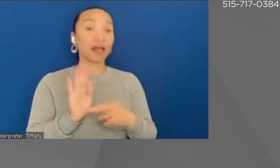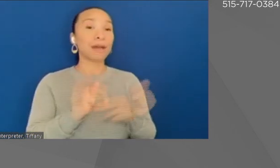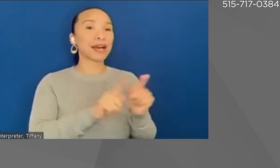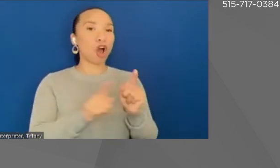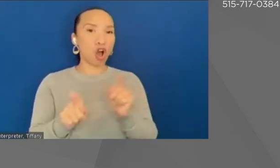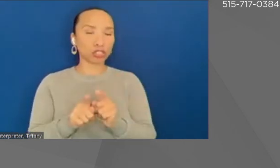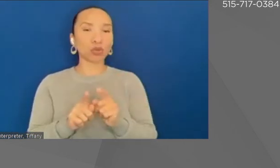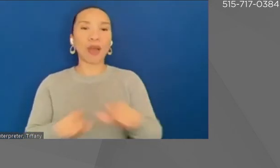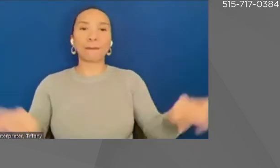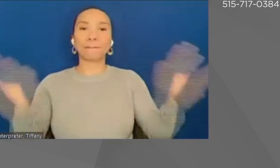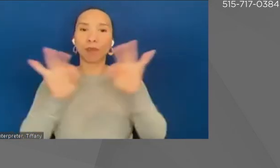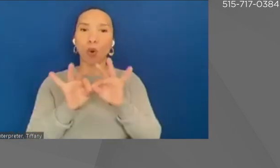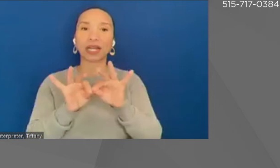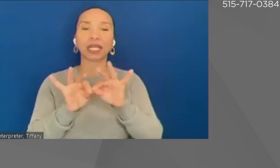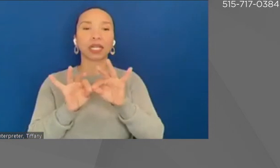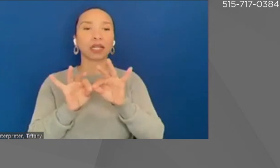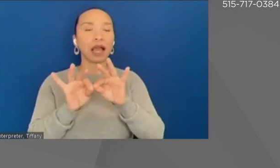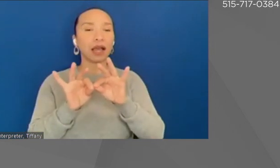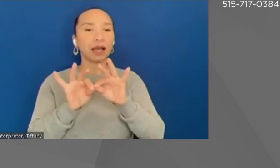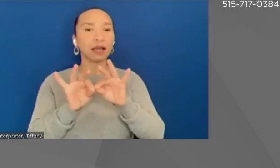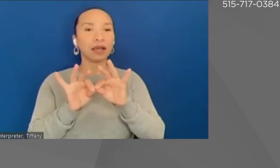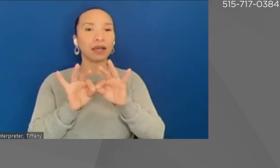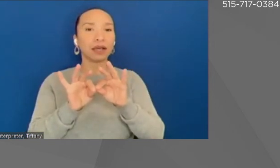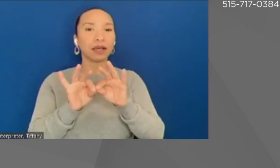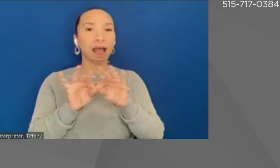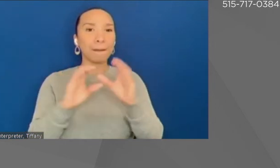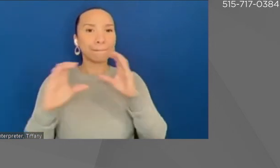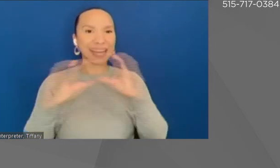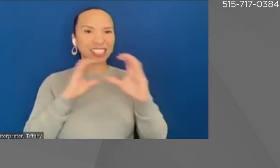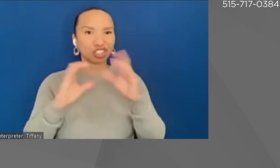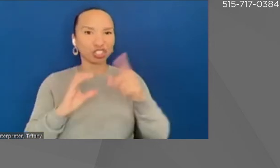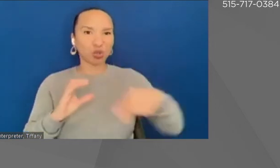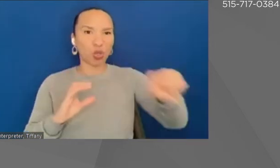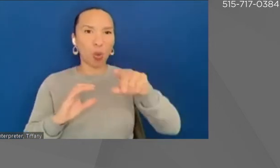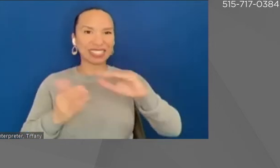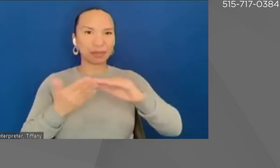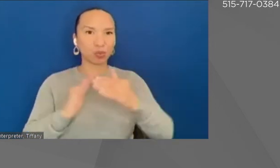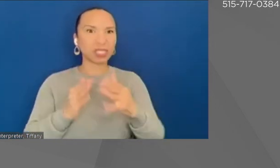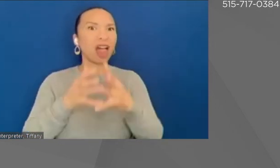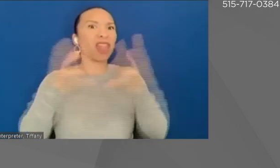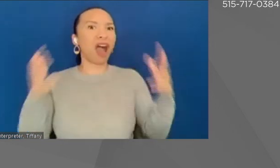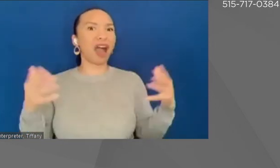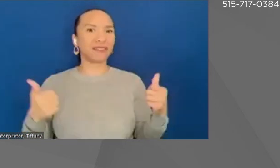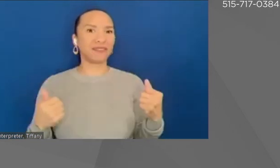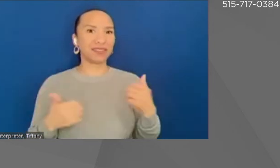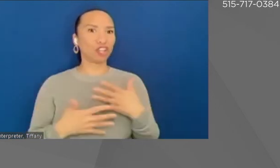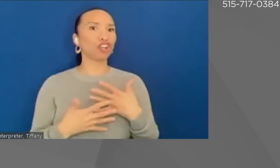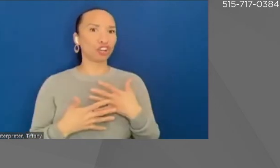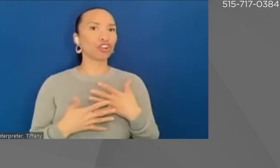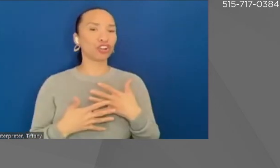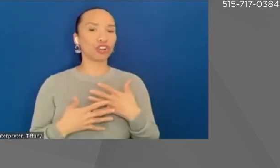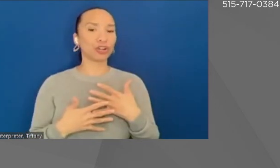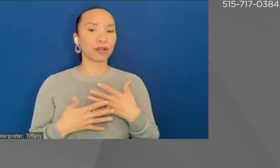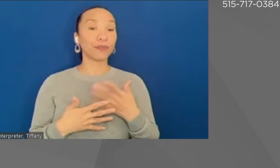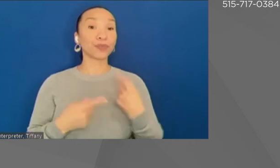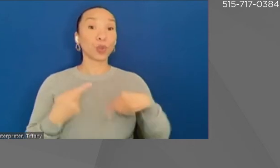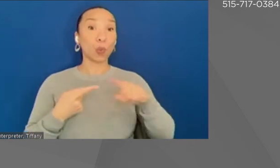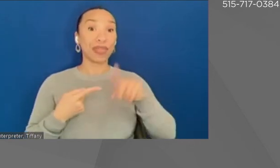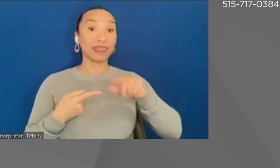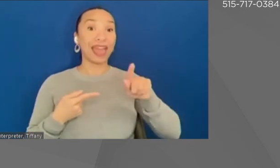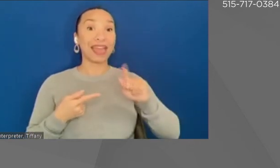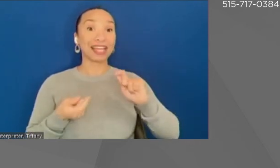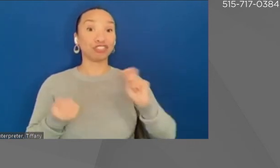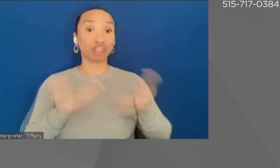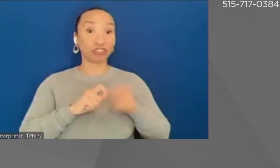communities that have been impacted by that rule, because there's a lot of fear. Even when that rule is reversed, there